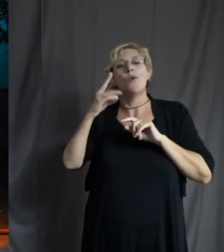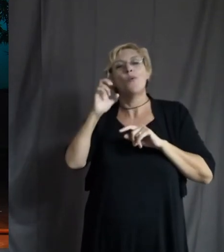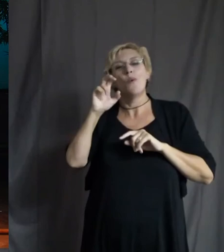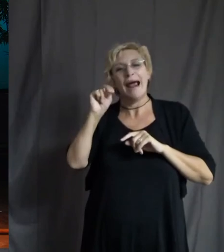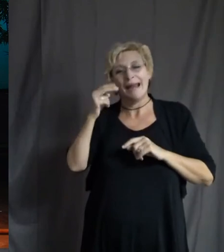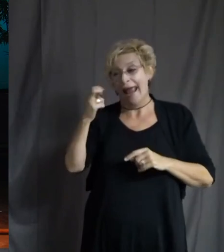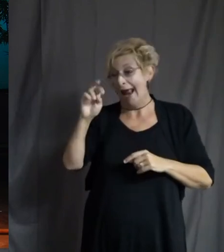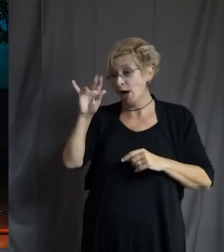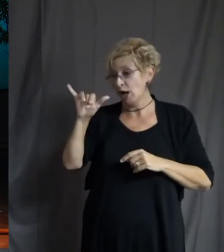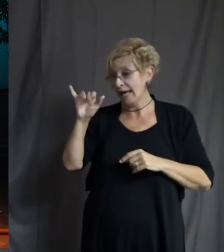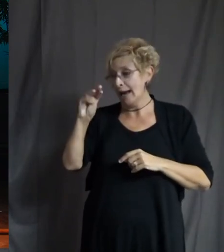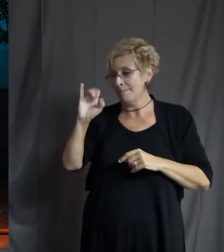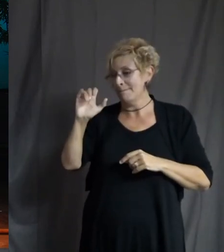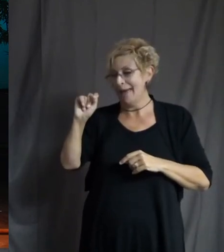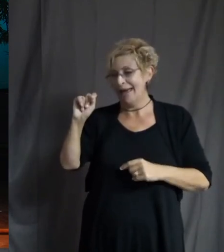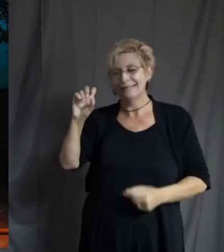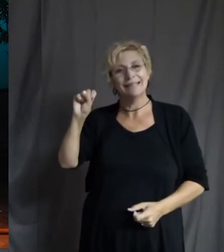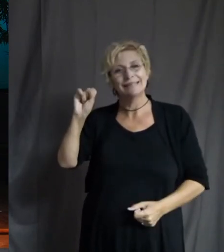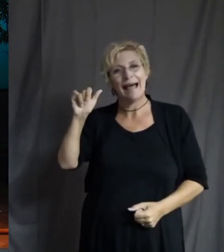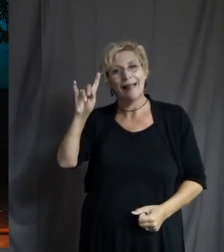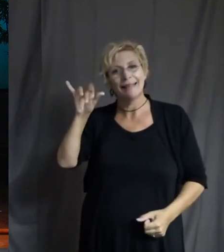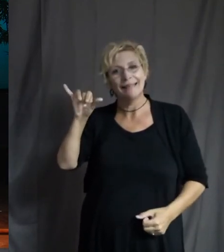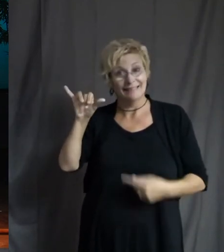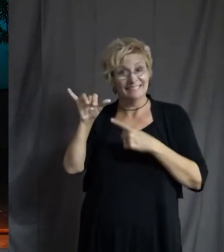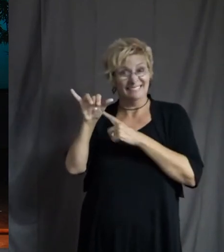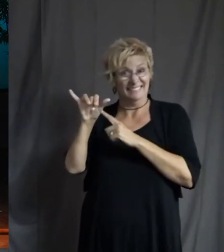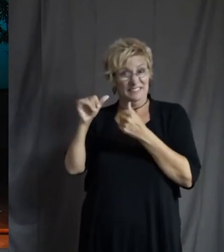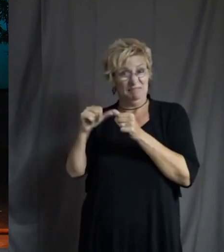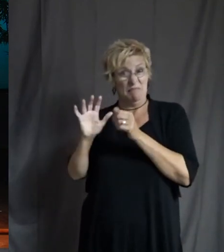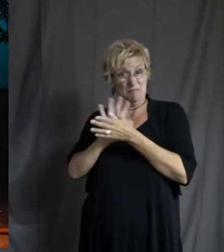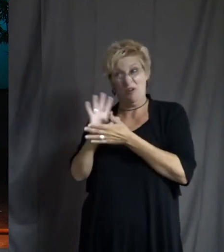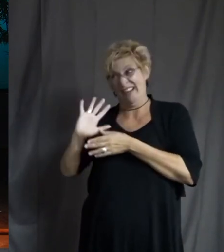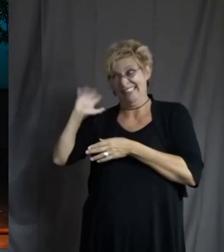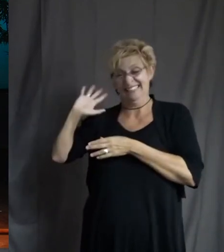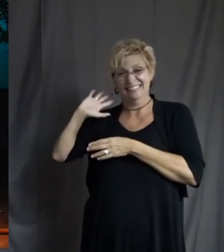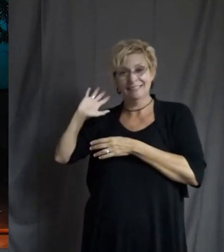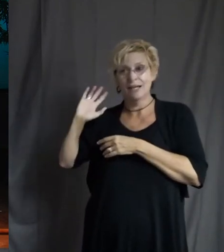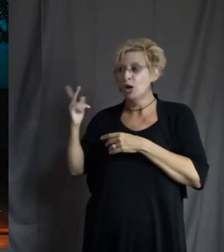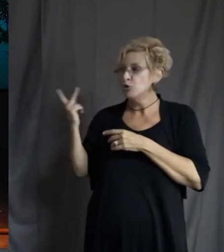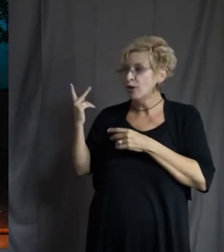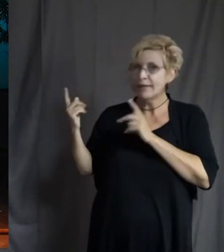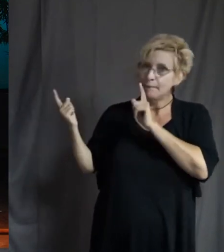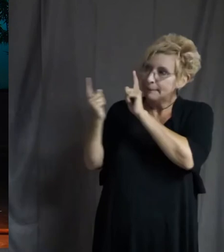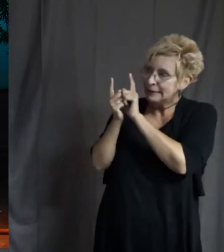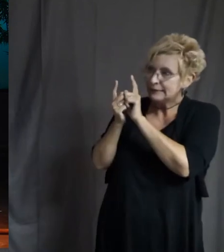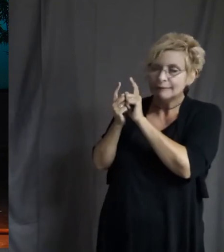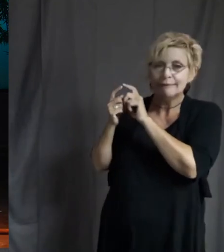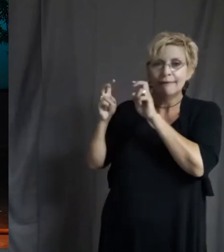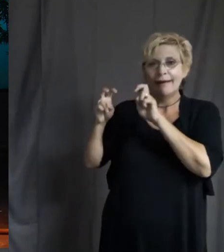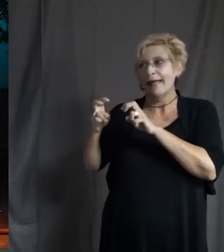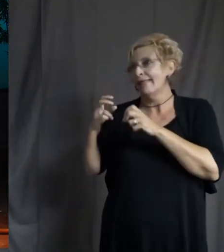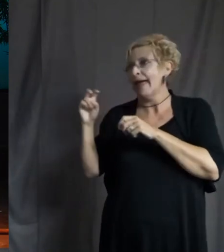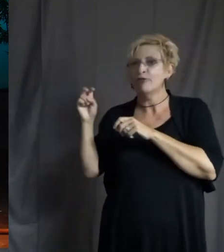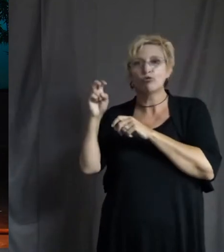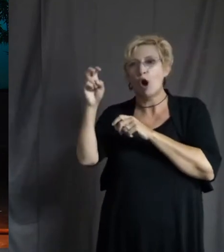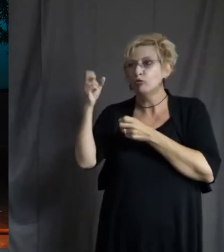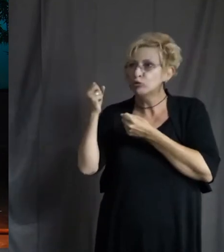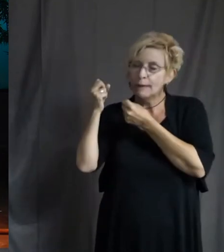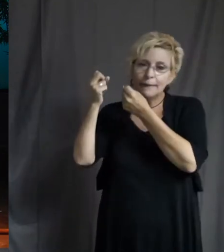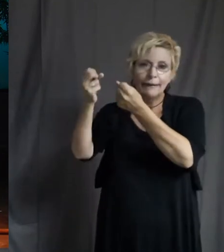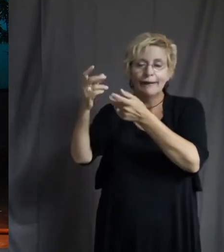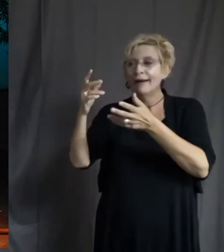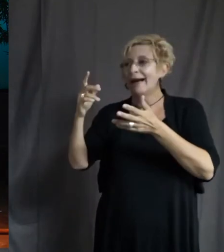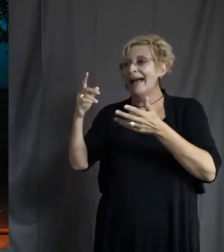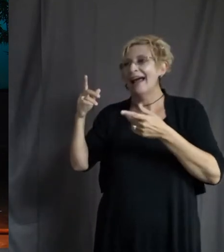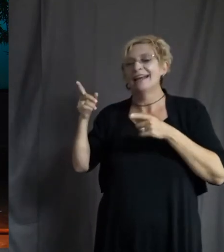listening. It's When Harry Met Sally. Harry meets Sally. They take a road